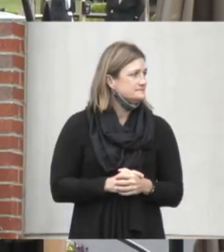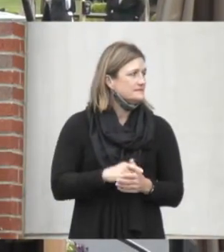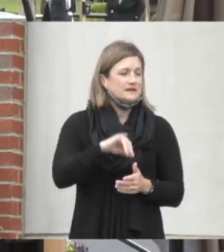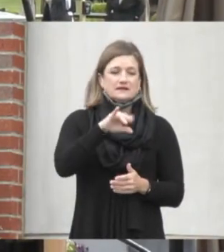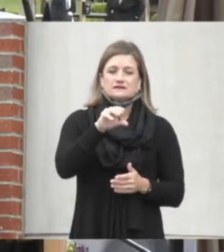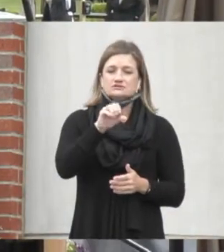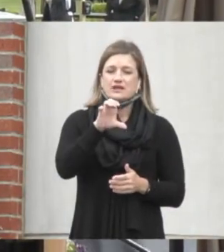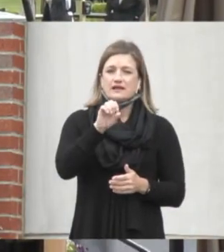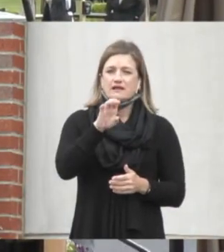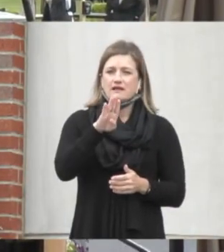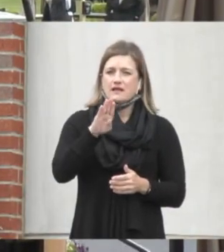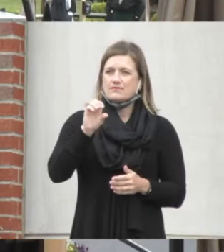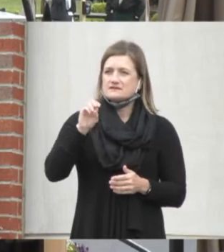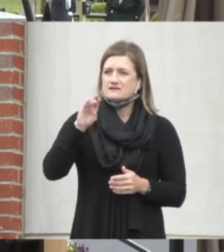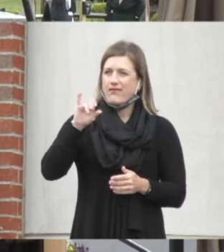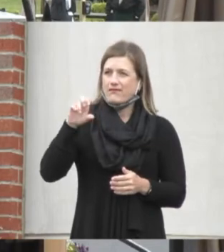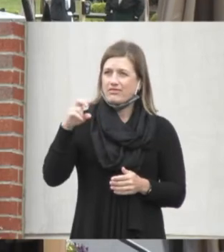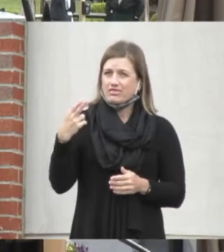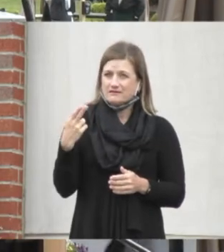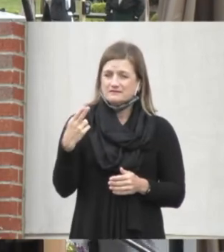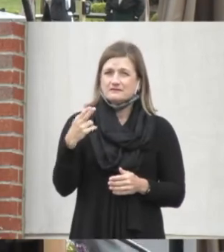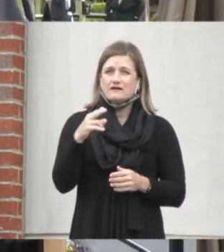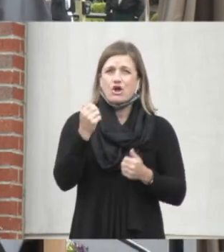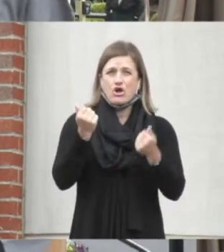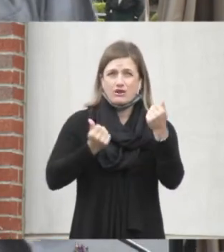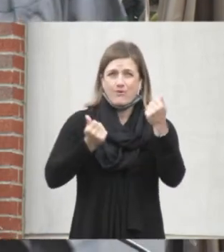Jacob Schmid, Automotive Technology.